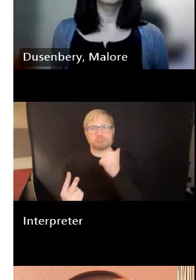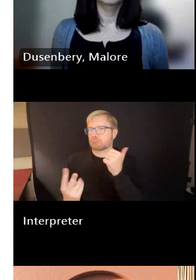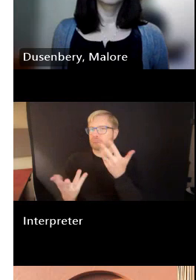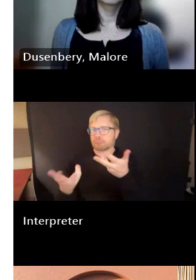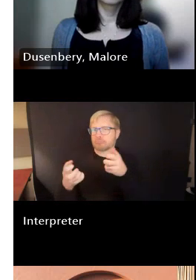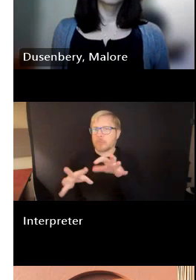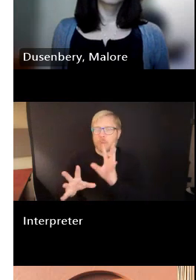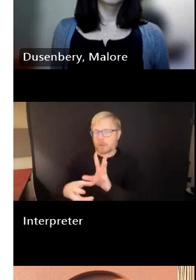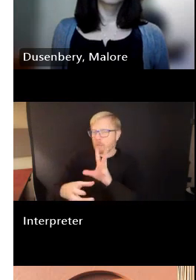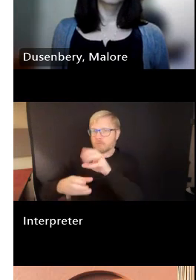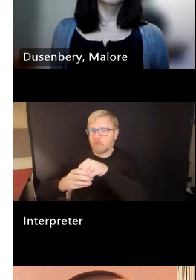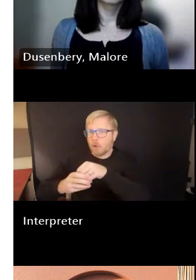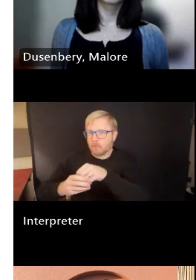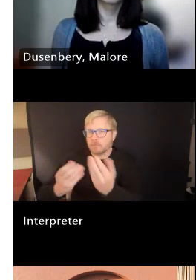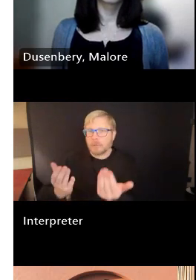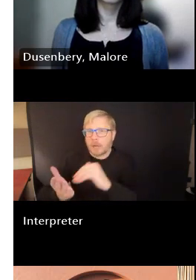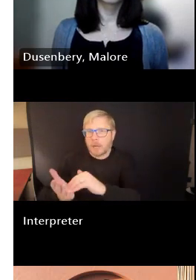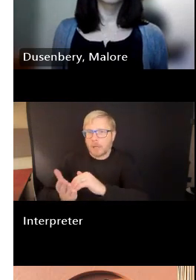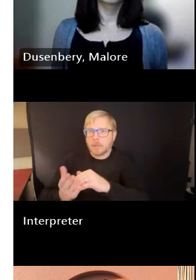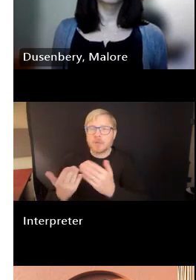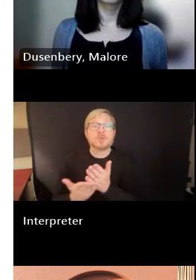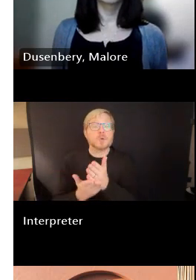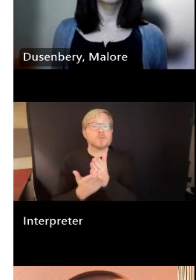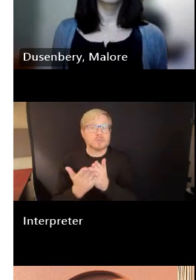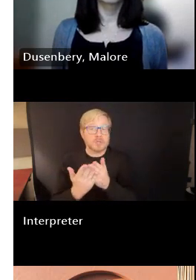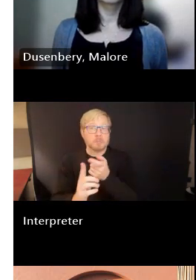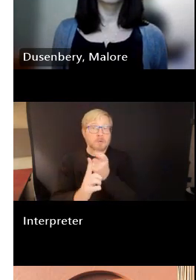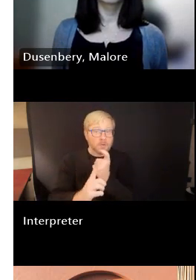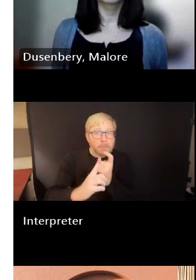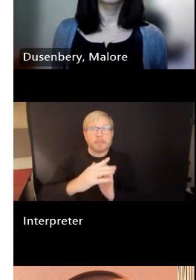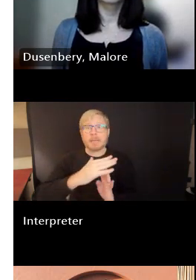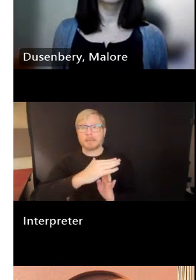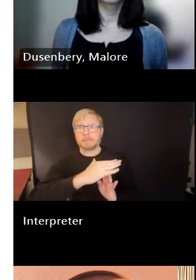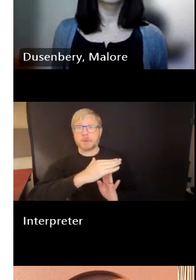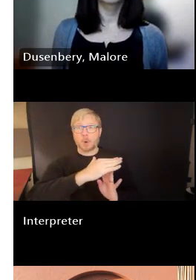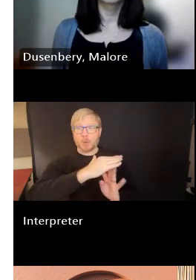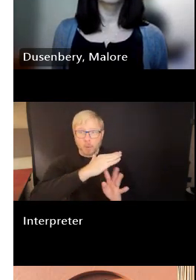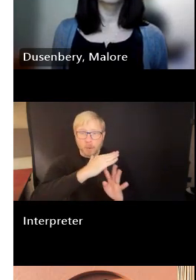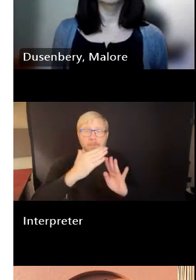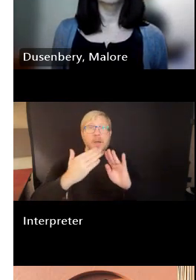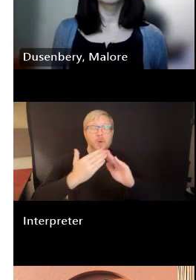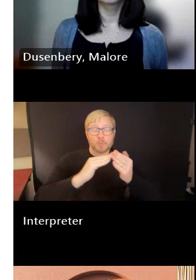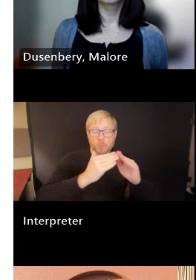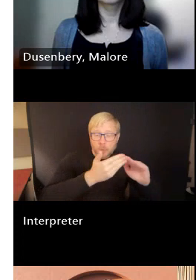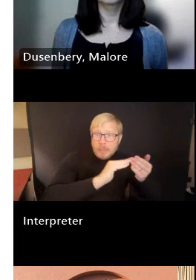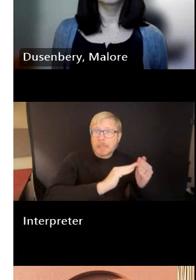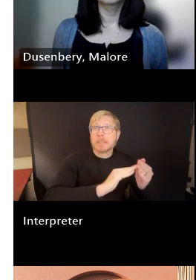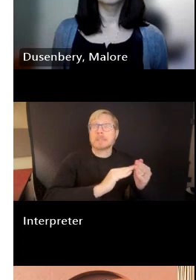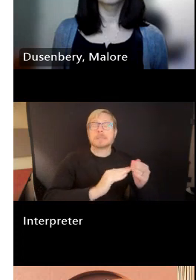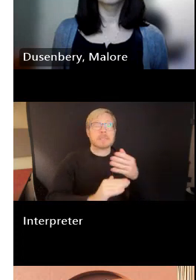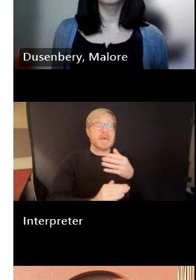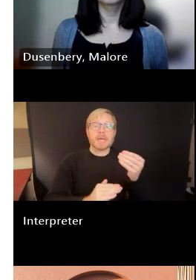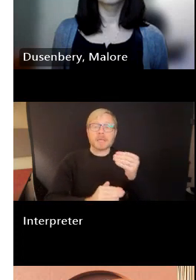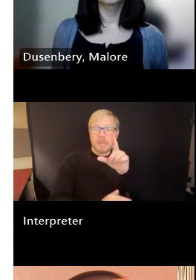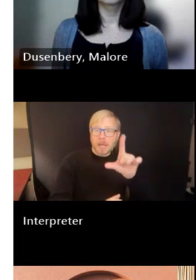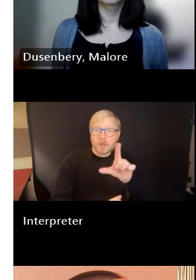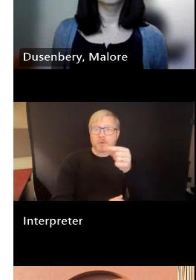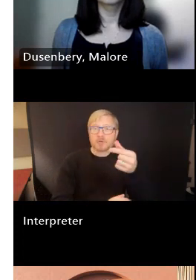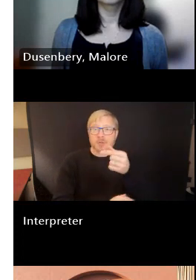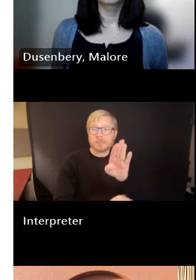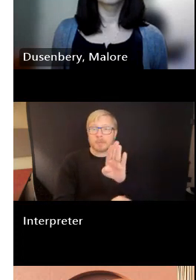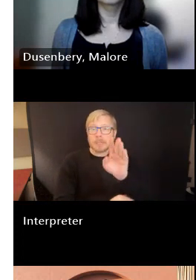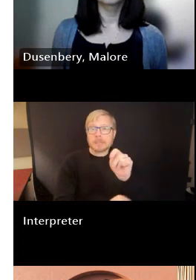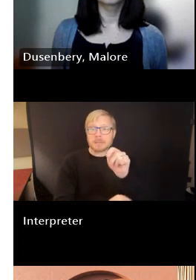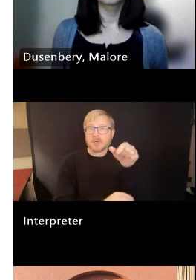to in immigrant communities, in LGBTQ, we still heard that there is shame related to involving families